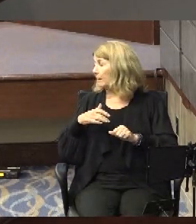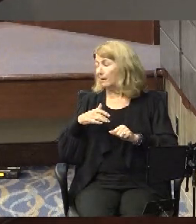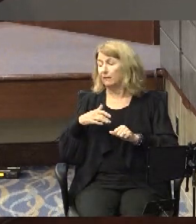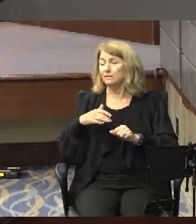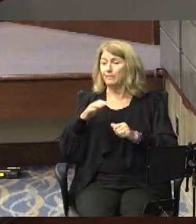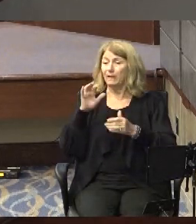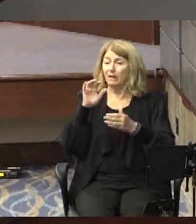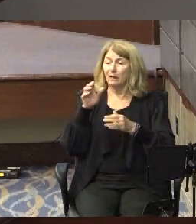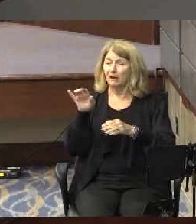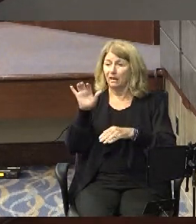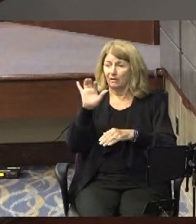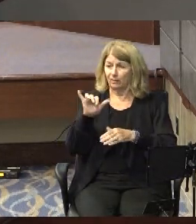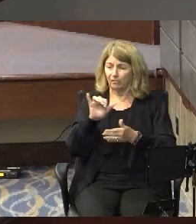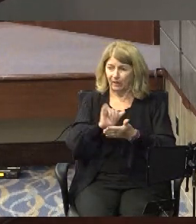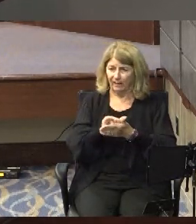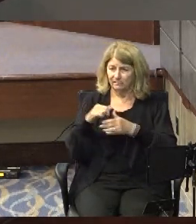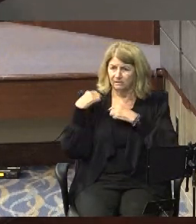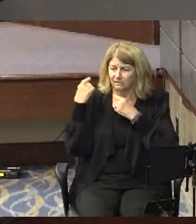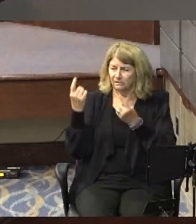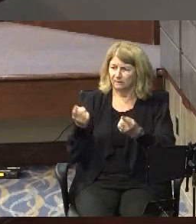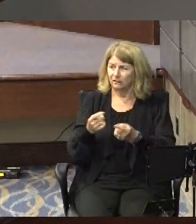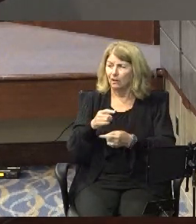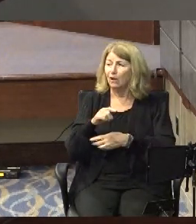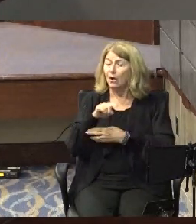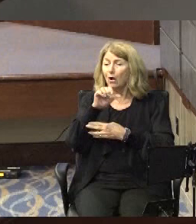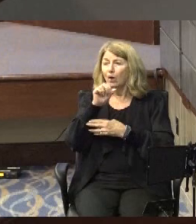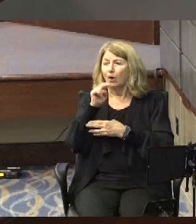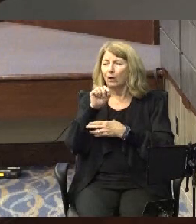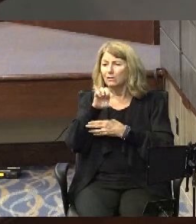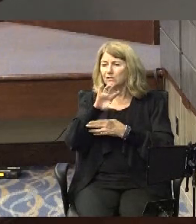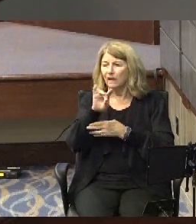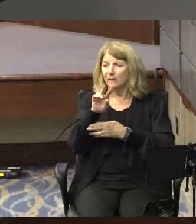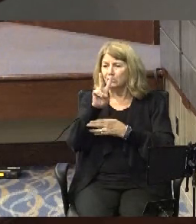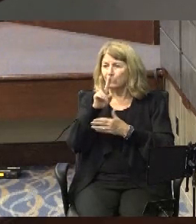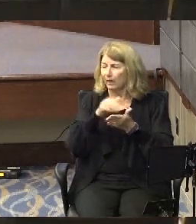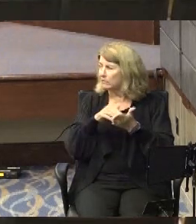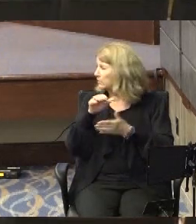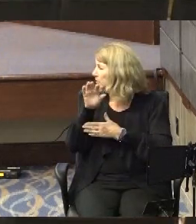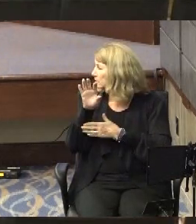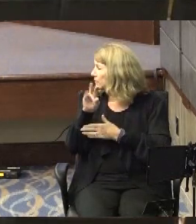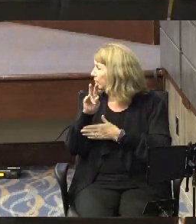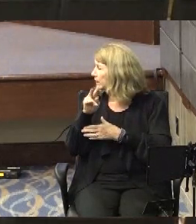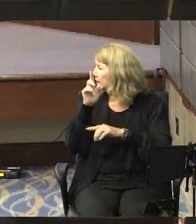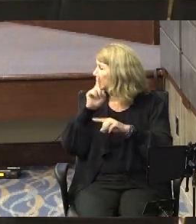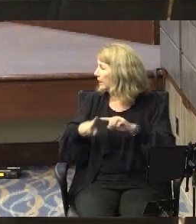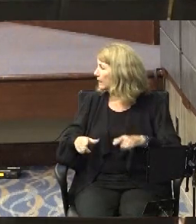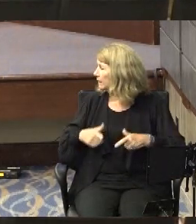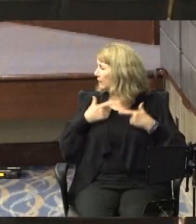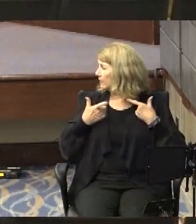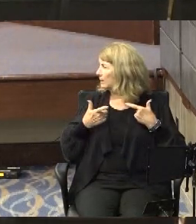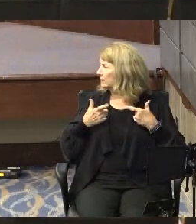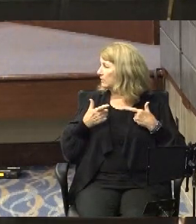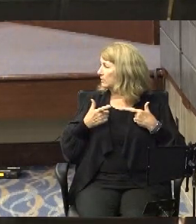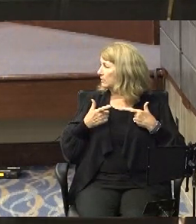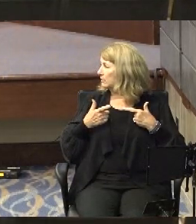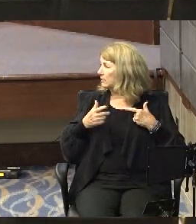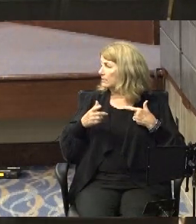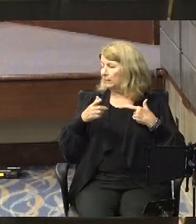August 8, 2017. God bless you, y'all be safe. Can't even live in it because it's a state law to live in an unoccupied.